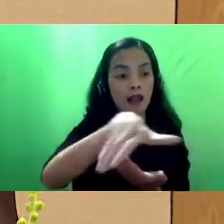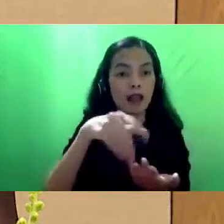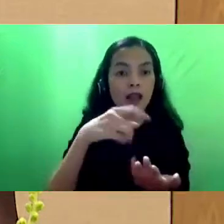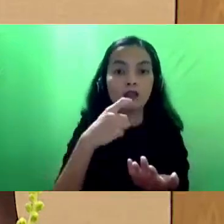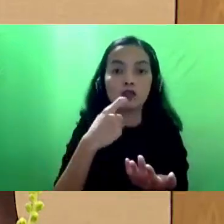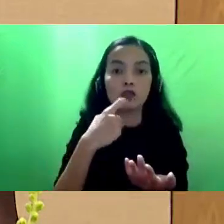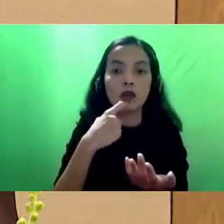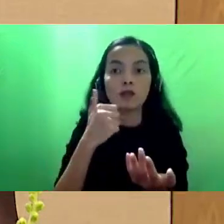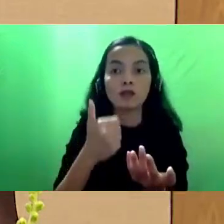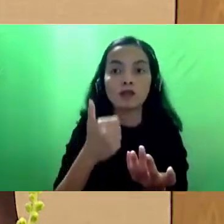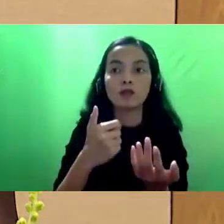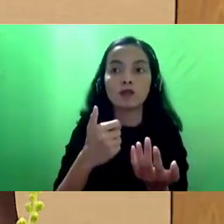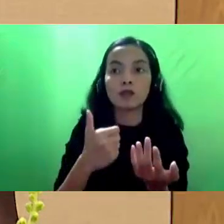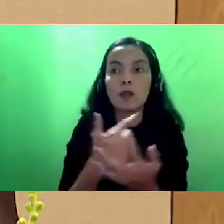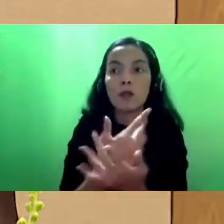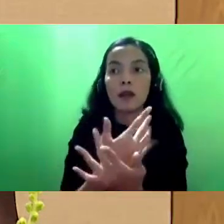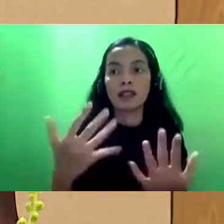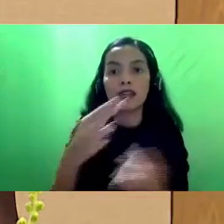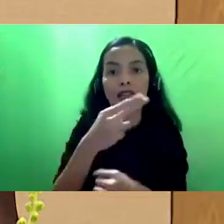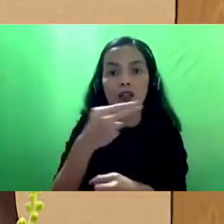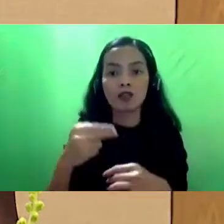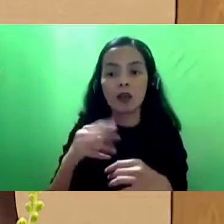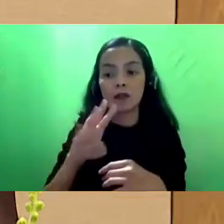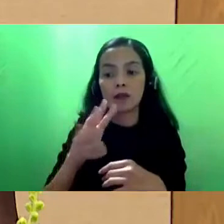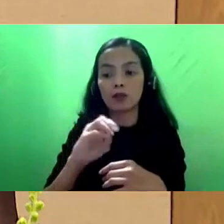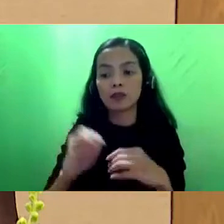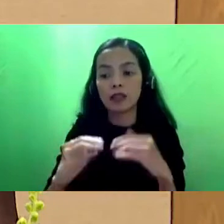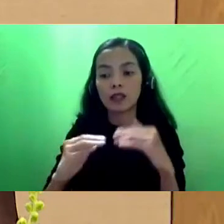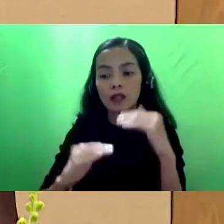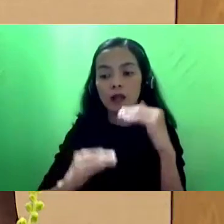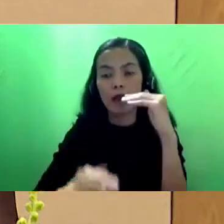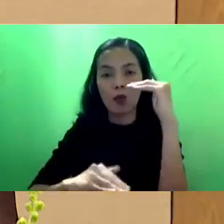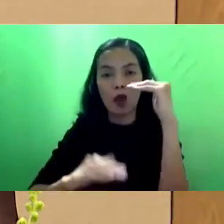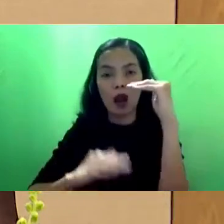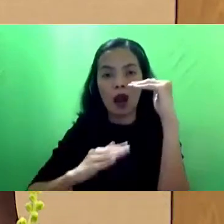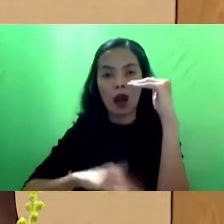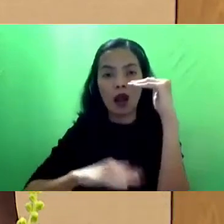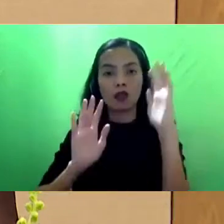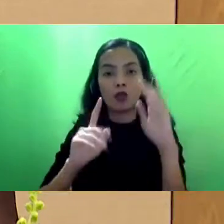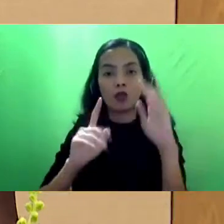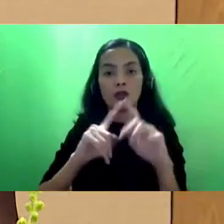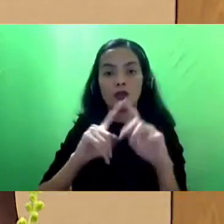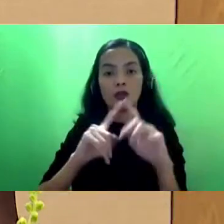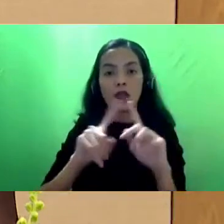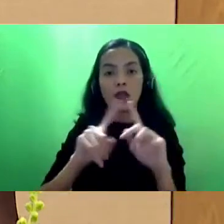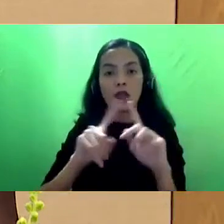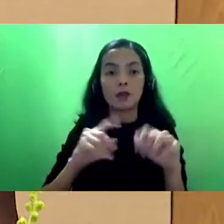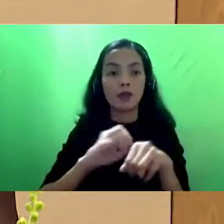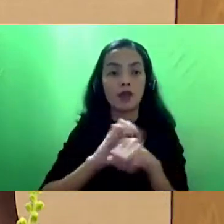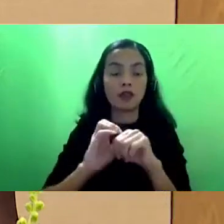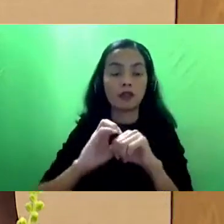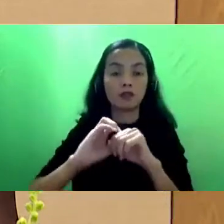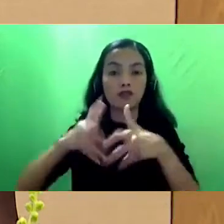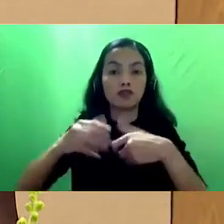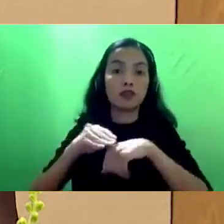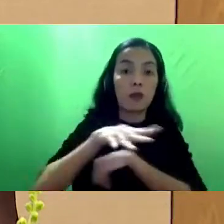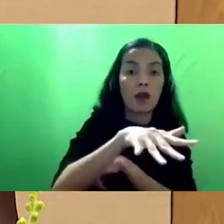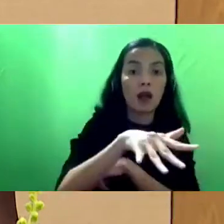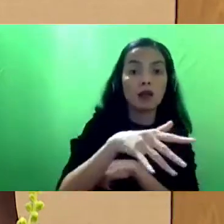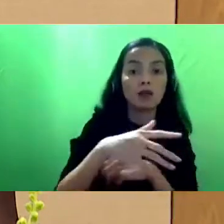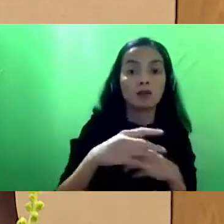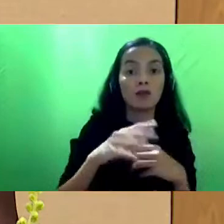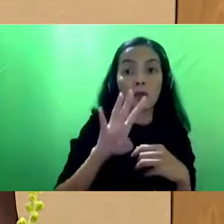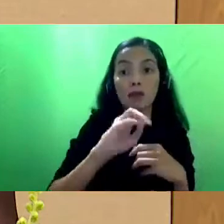40%, while those that affected by the pandemic, it's even above that. So I